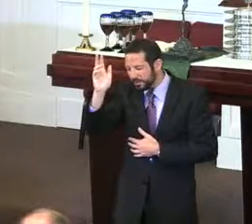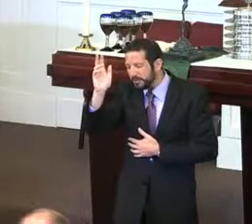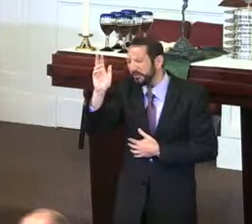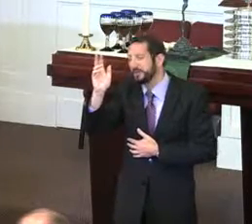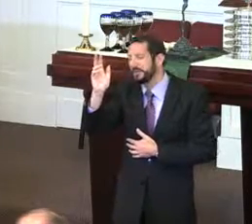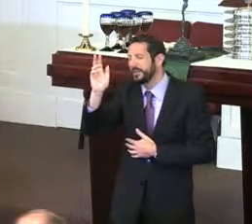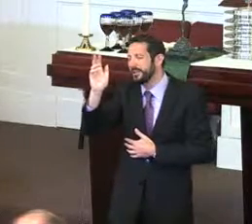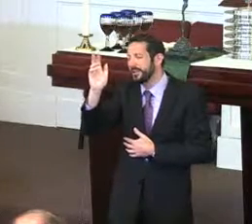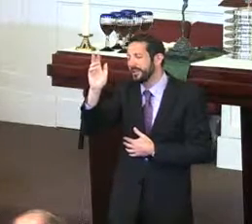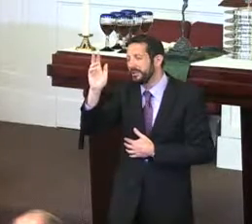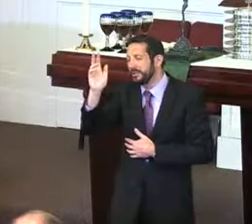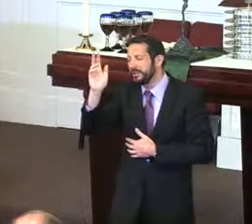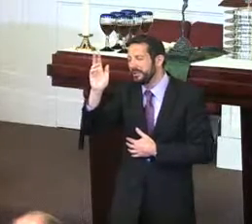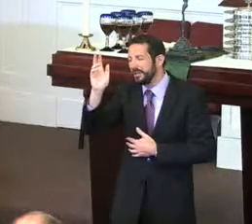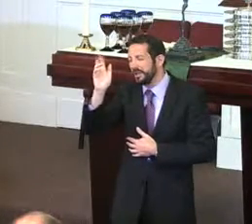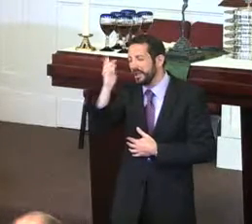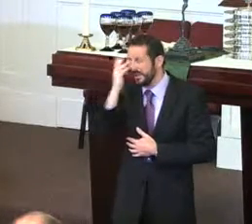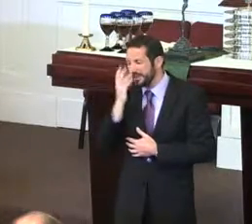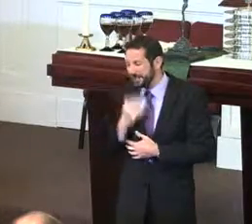Ubuntu.